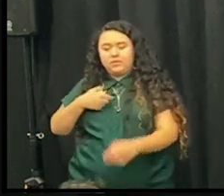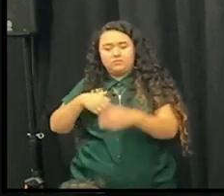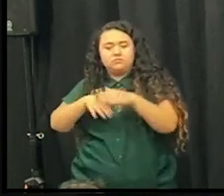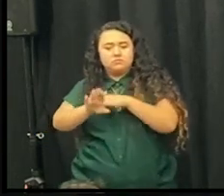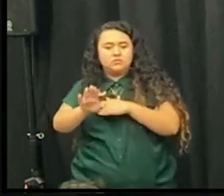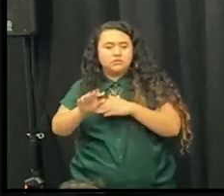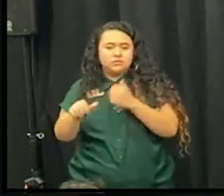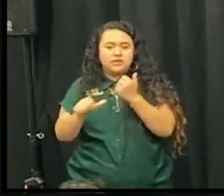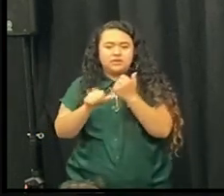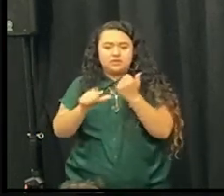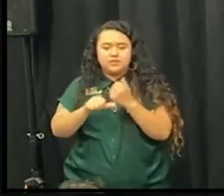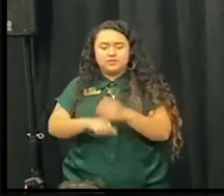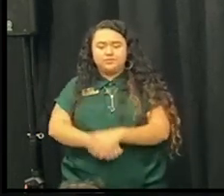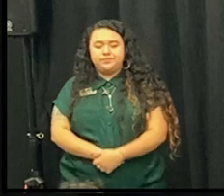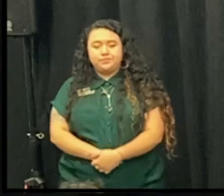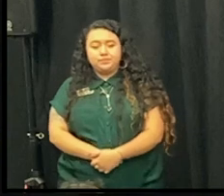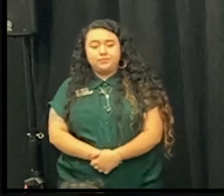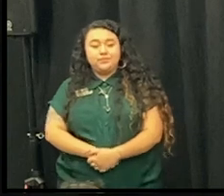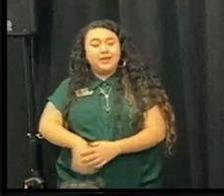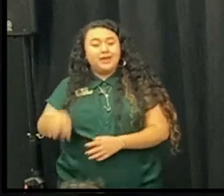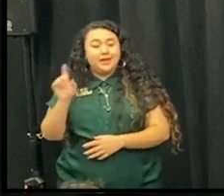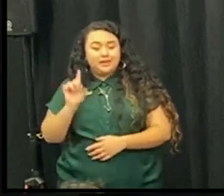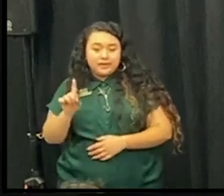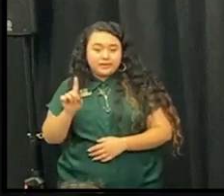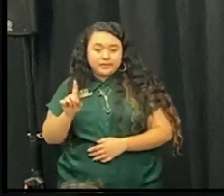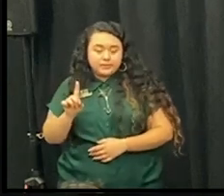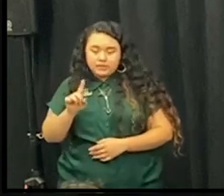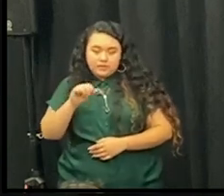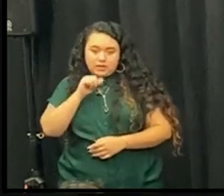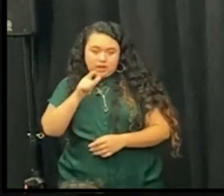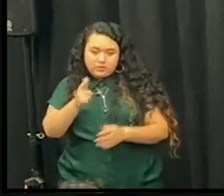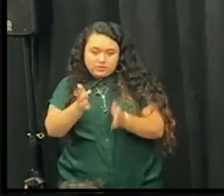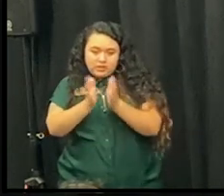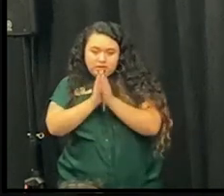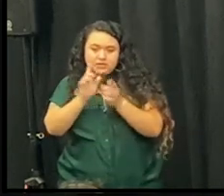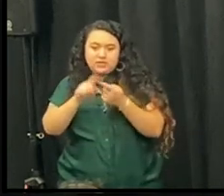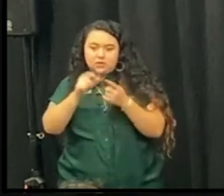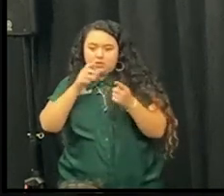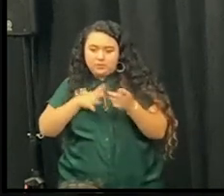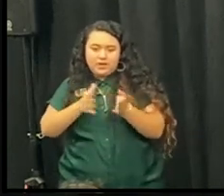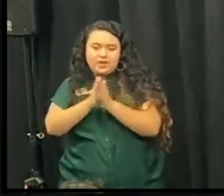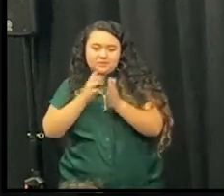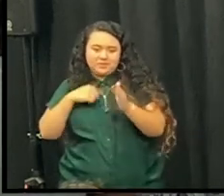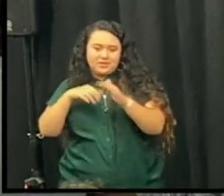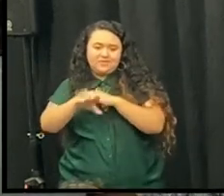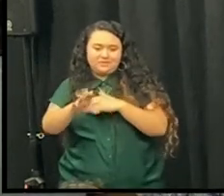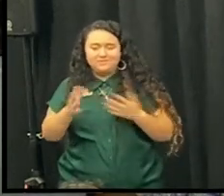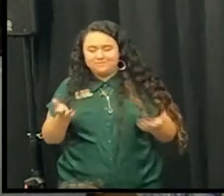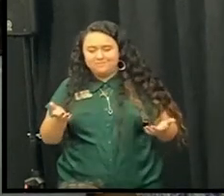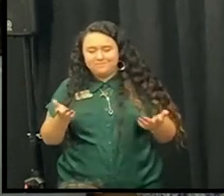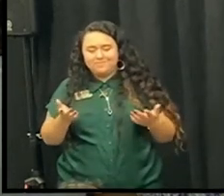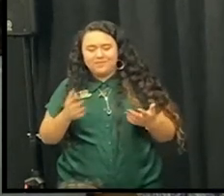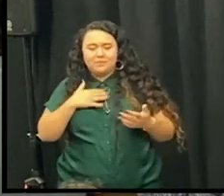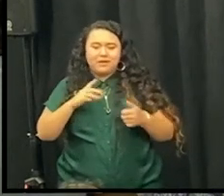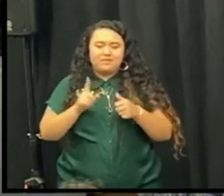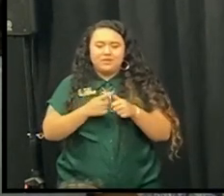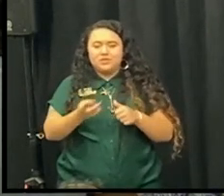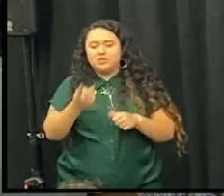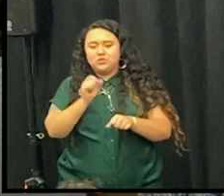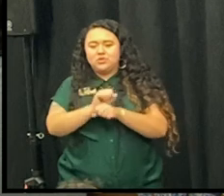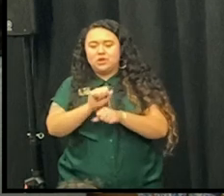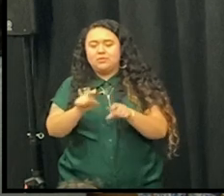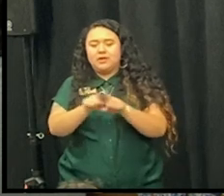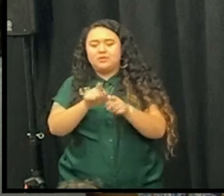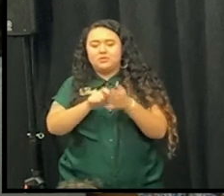assistants. And yet, I was not commissioned until a woman commissioned me. My first two jobs as a writer